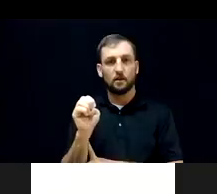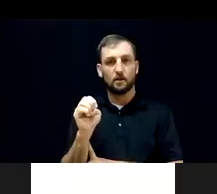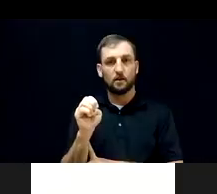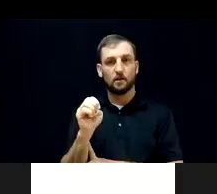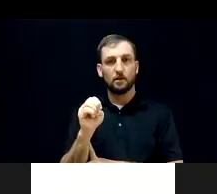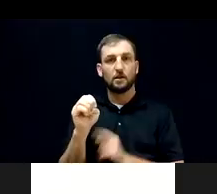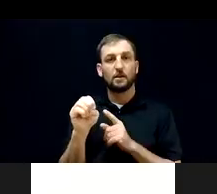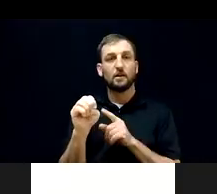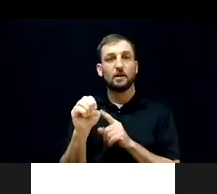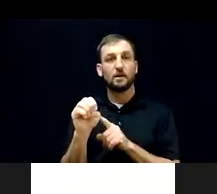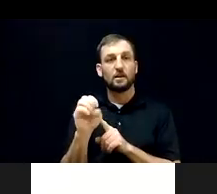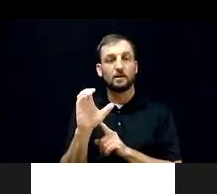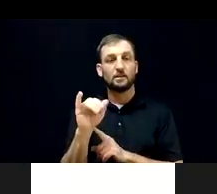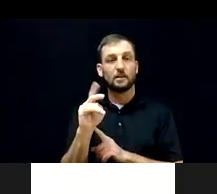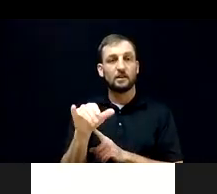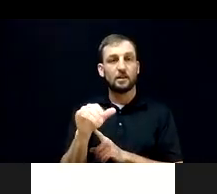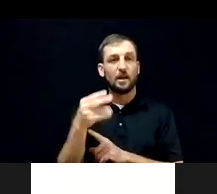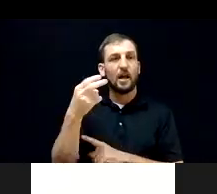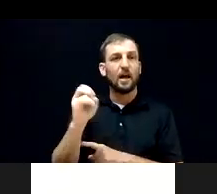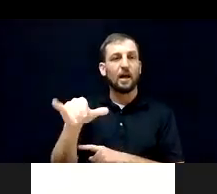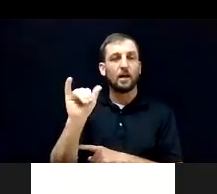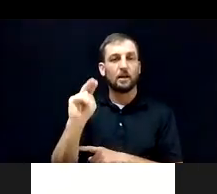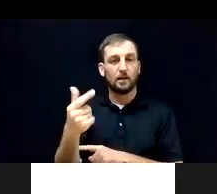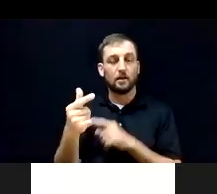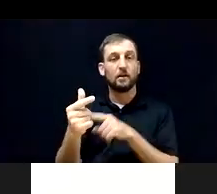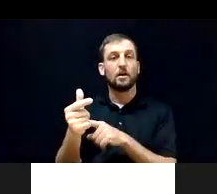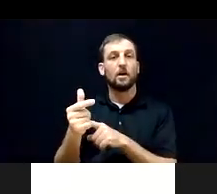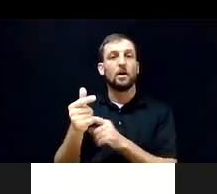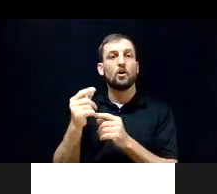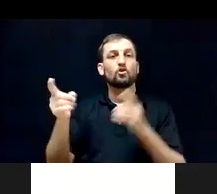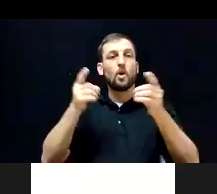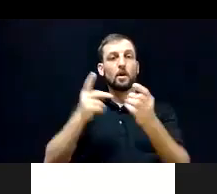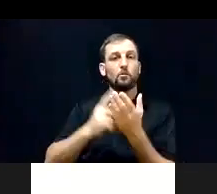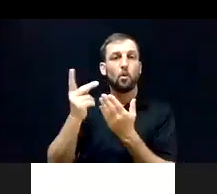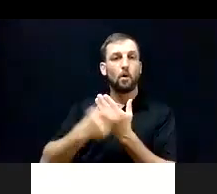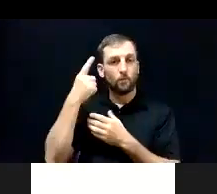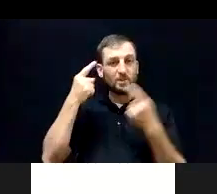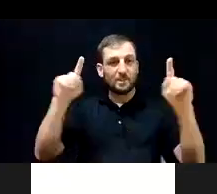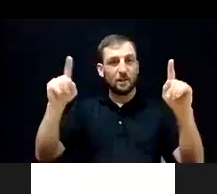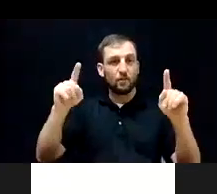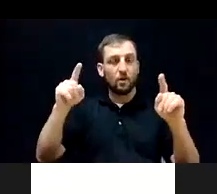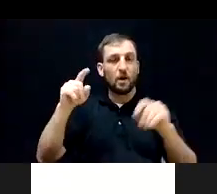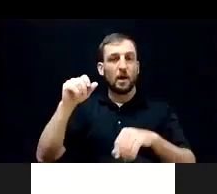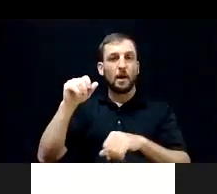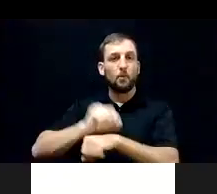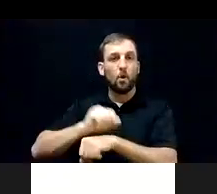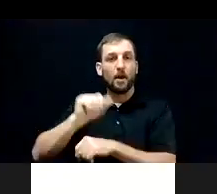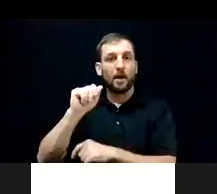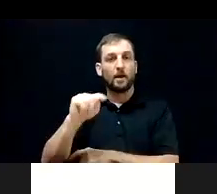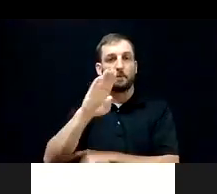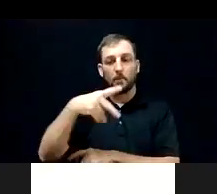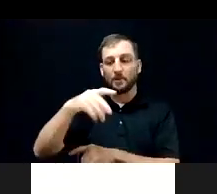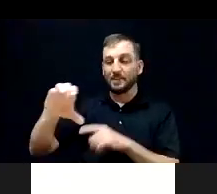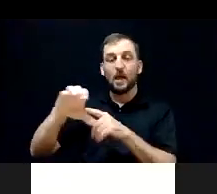Cindy is the director of the Program for Successful Employment at Berger Parish Community College. Her